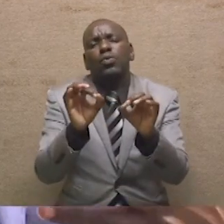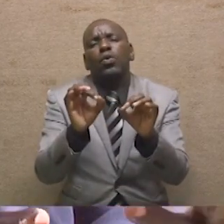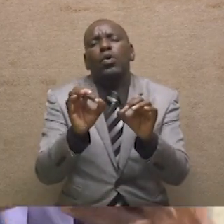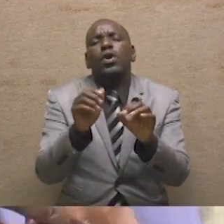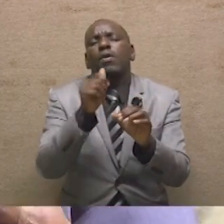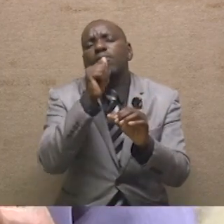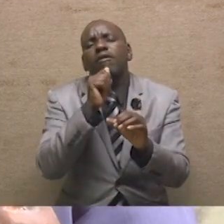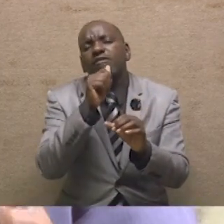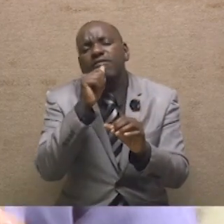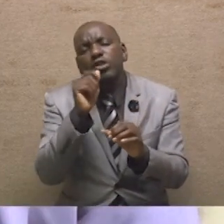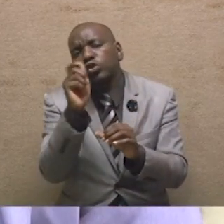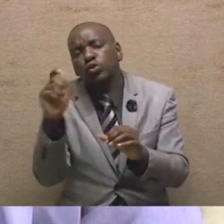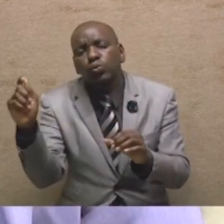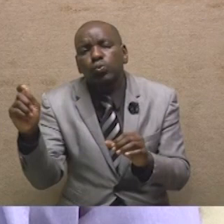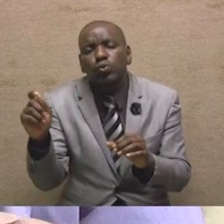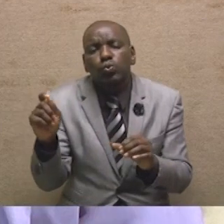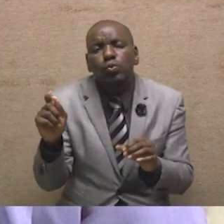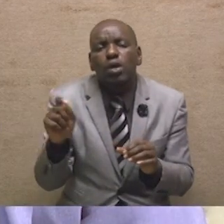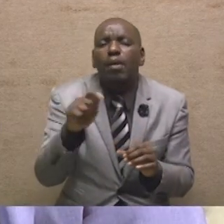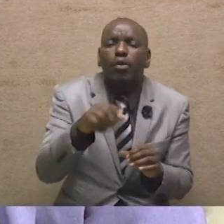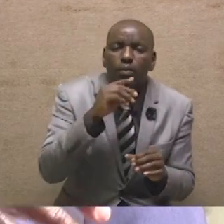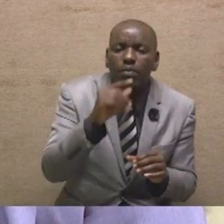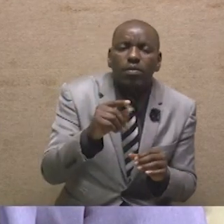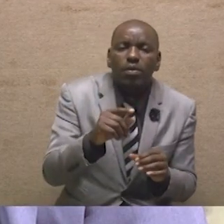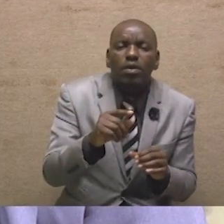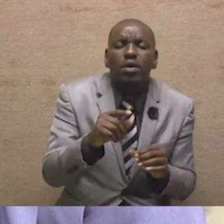the non-governmental schools. You have